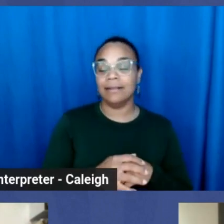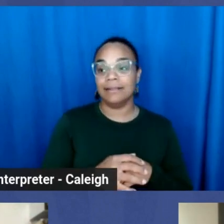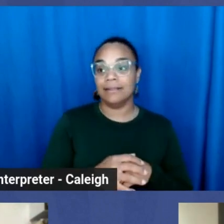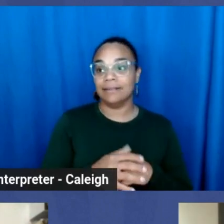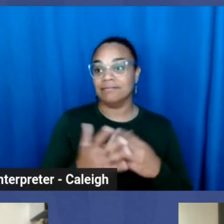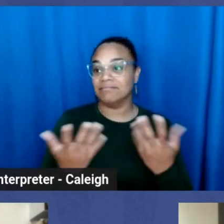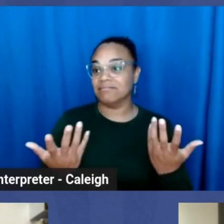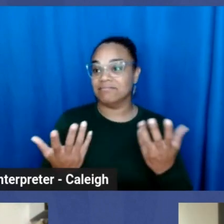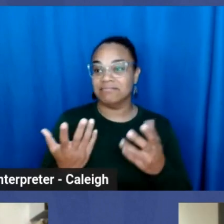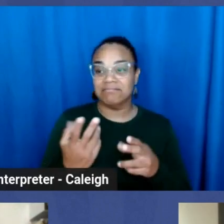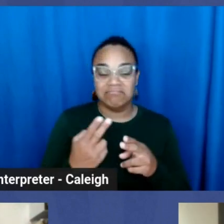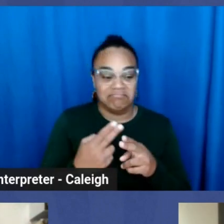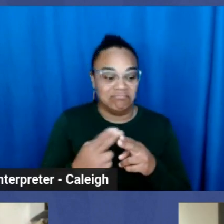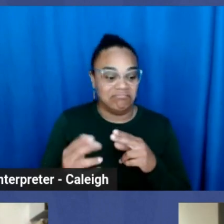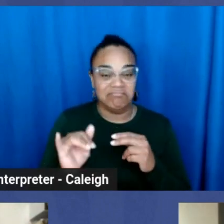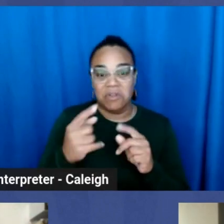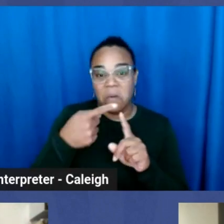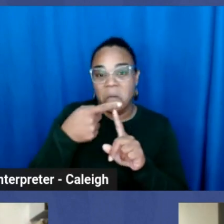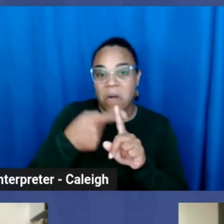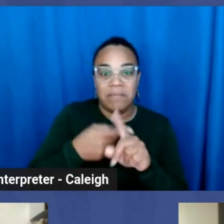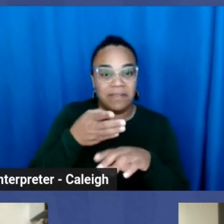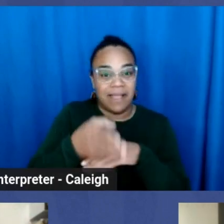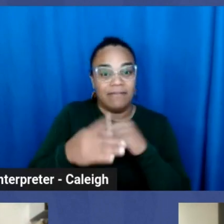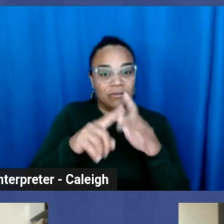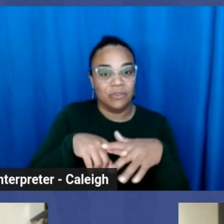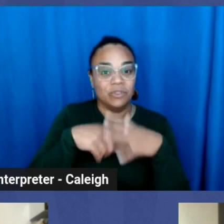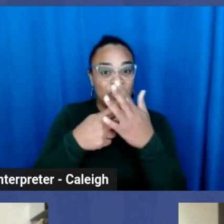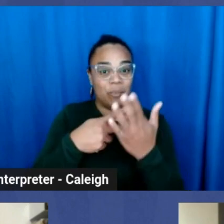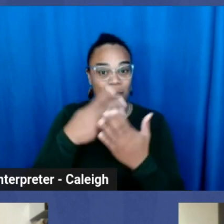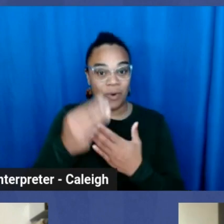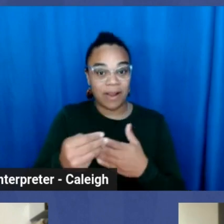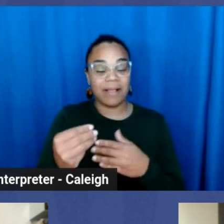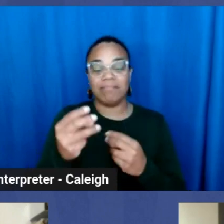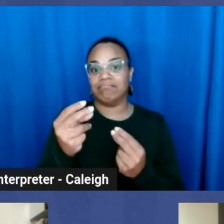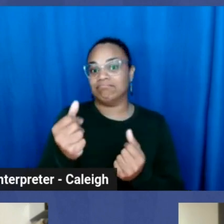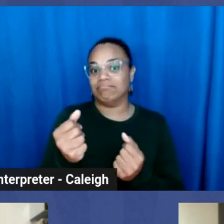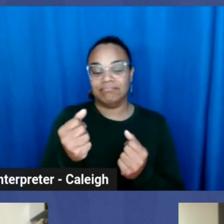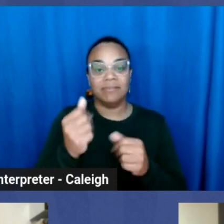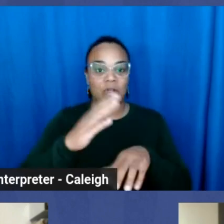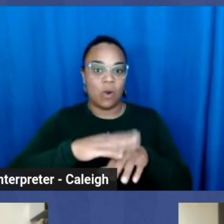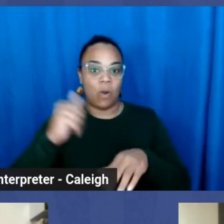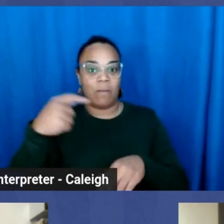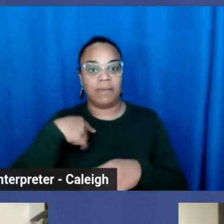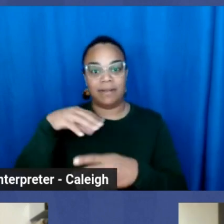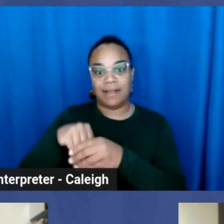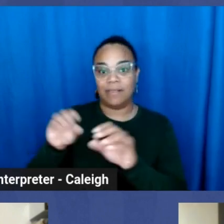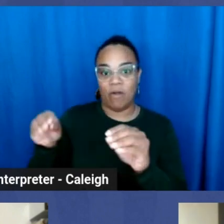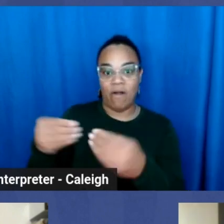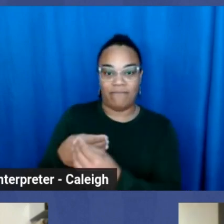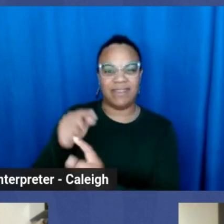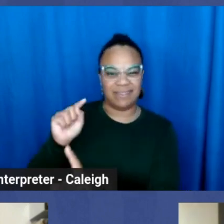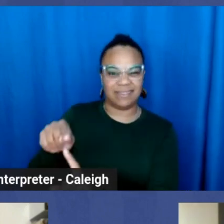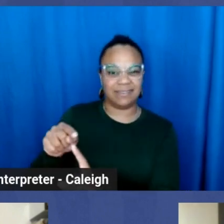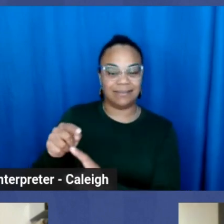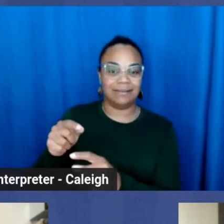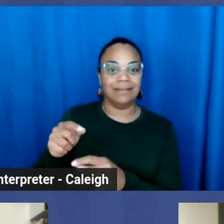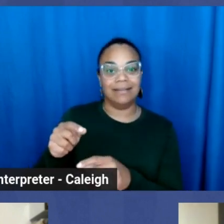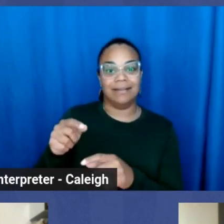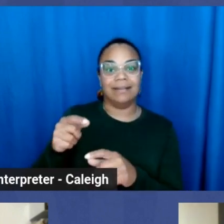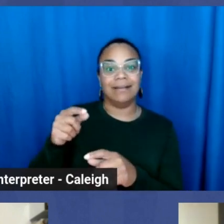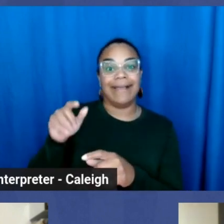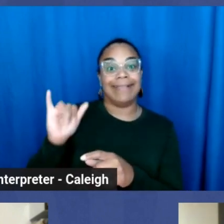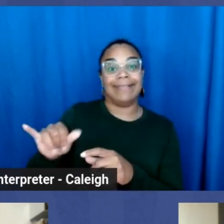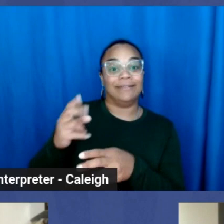month in to the start of the program when I was called into the office by the professionalism